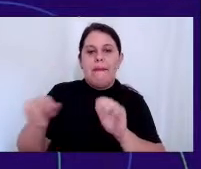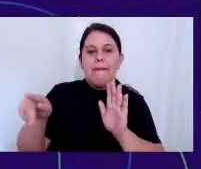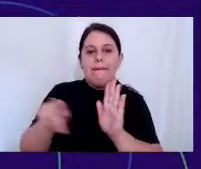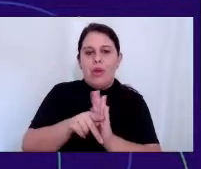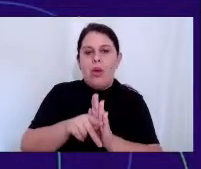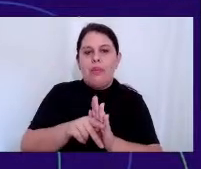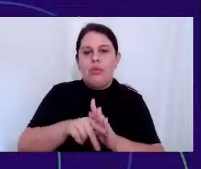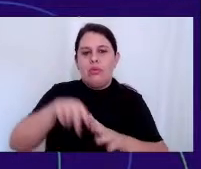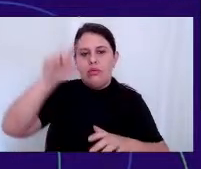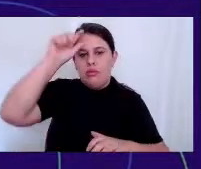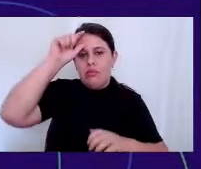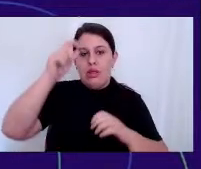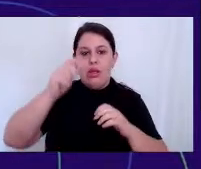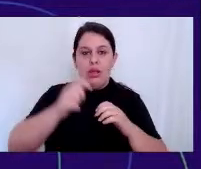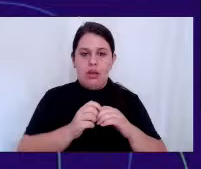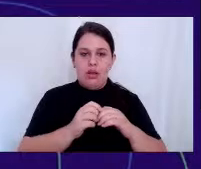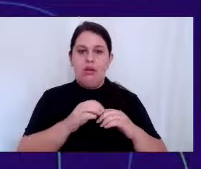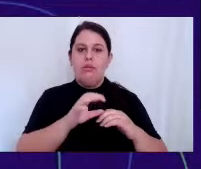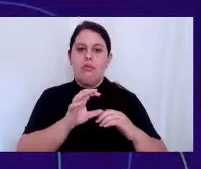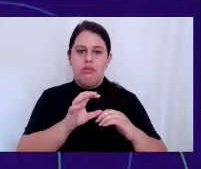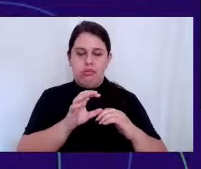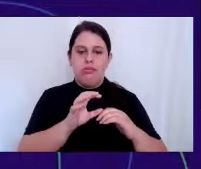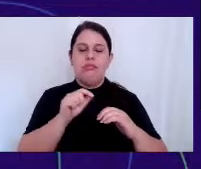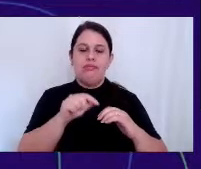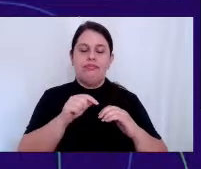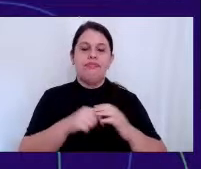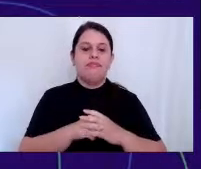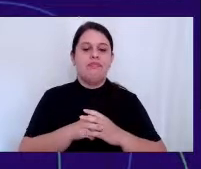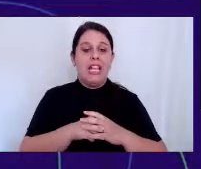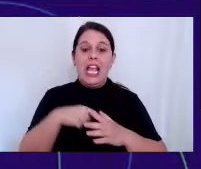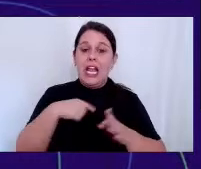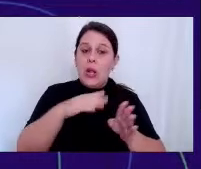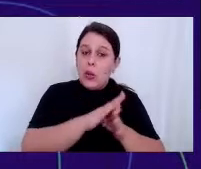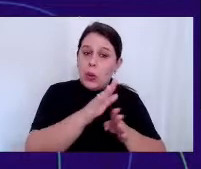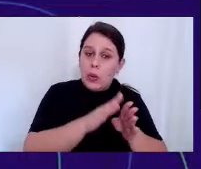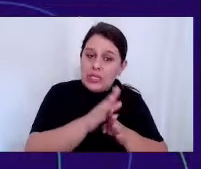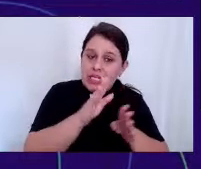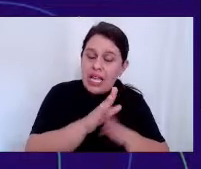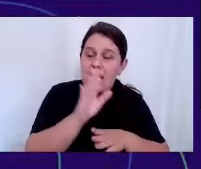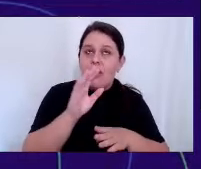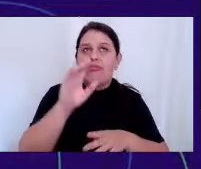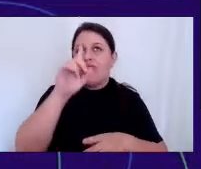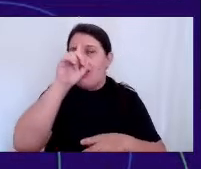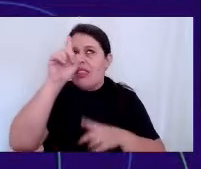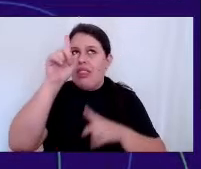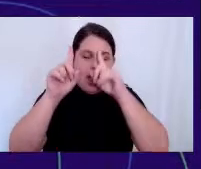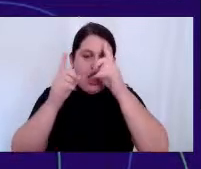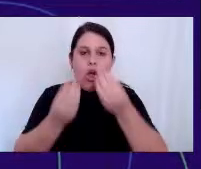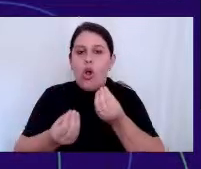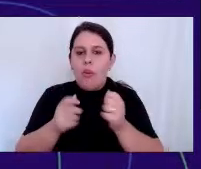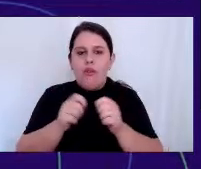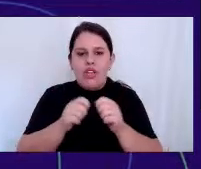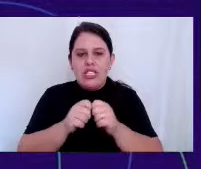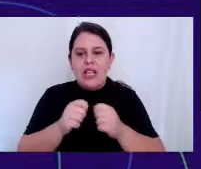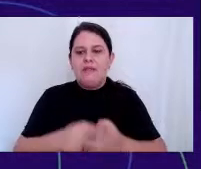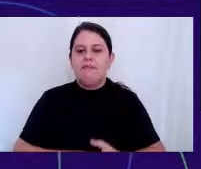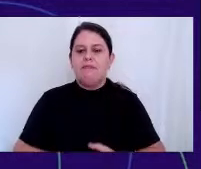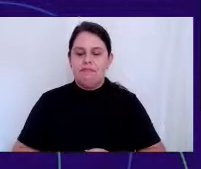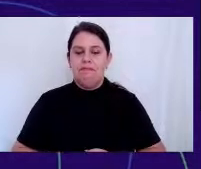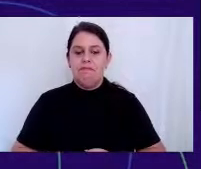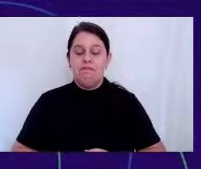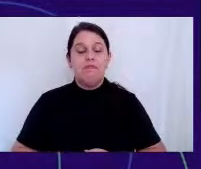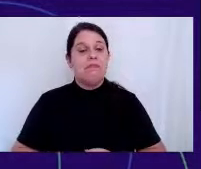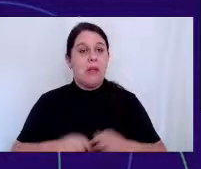even gives you advice and ideas on how to do it. And I think around becoming a prompt engineer,